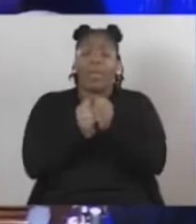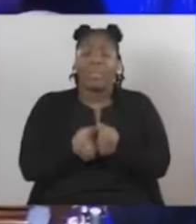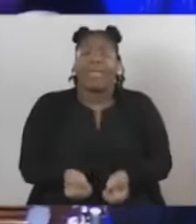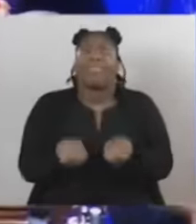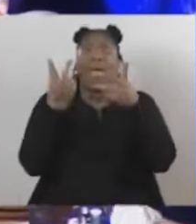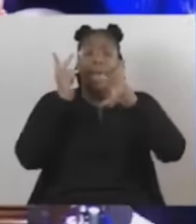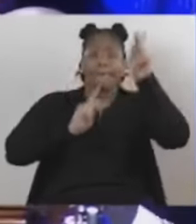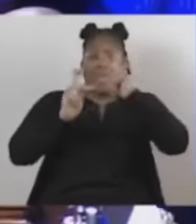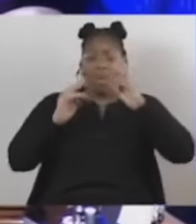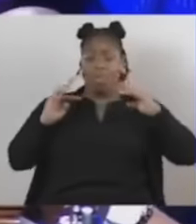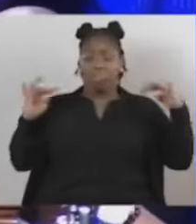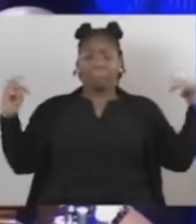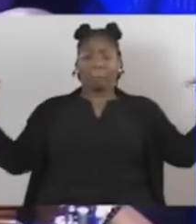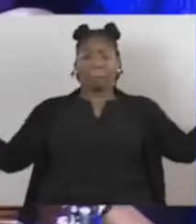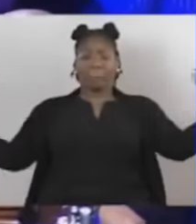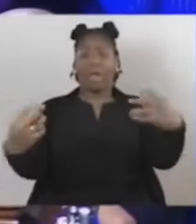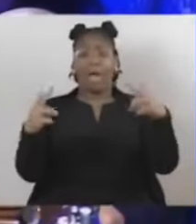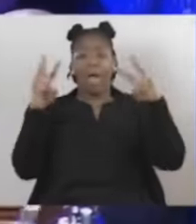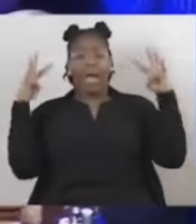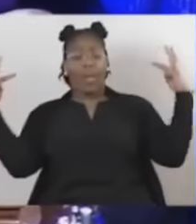the Sanhedrin.